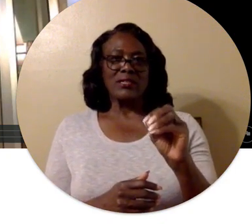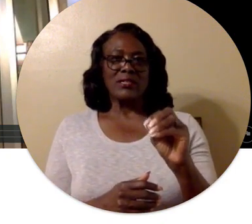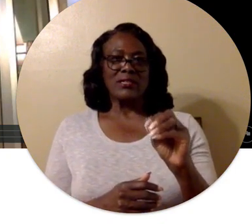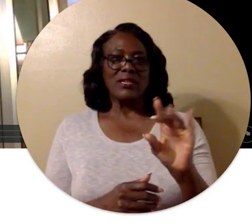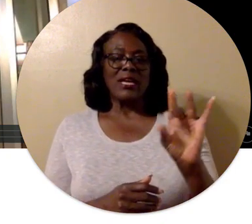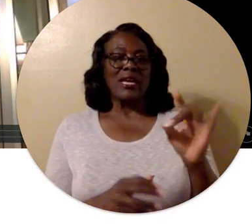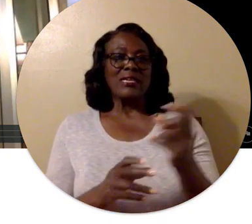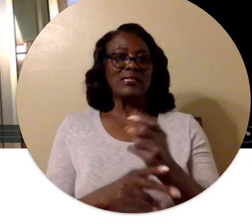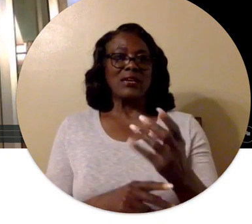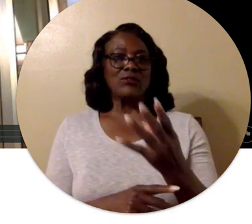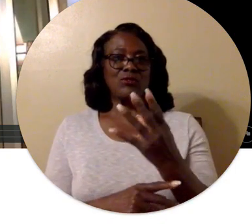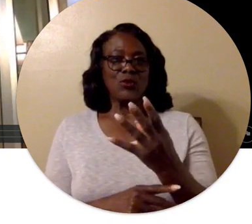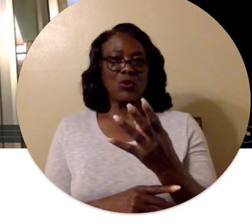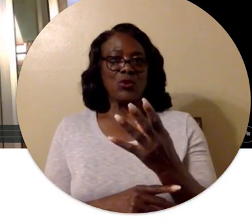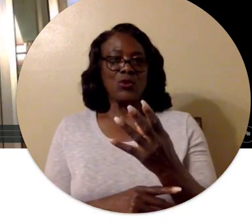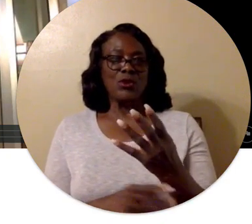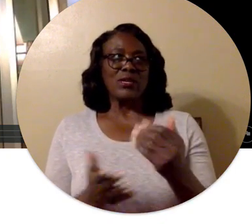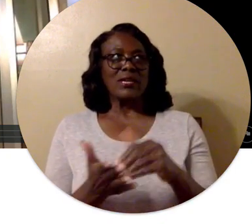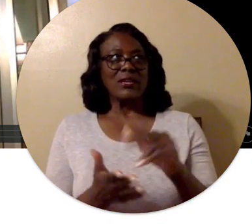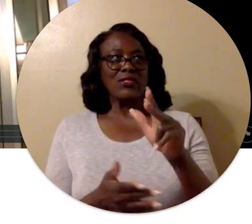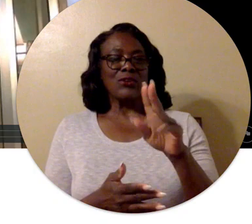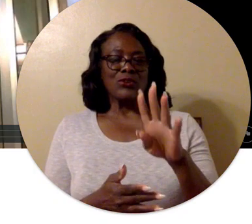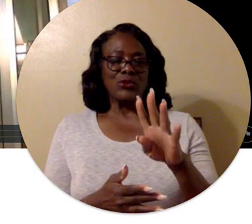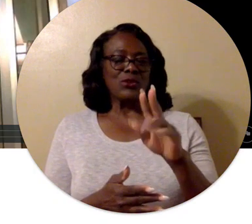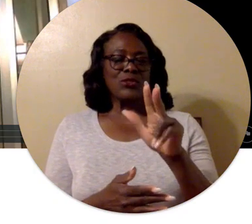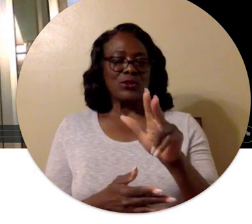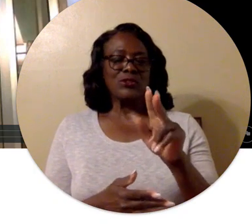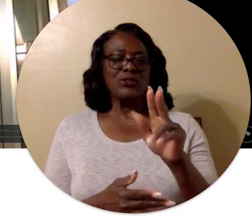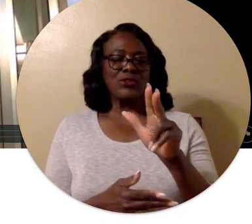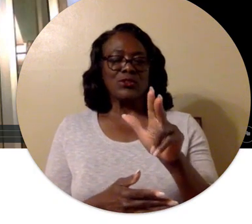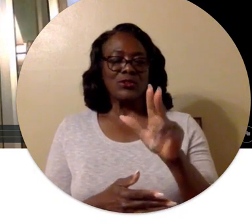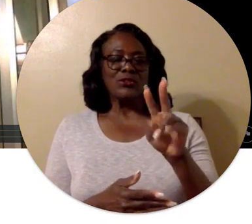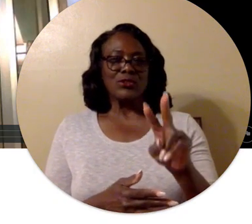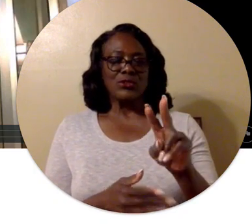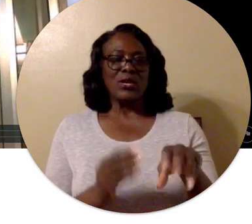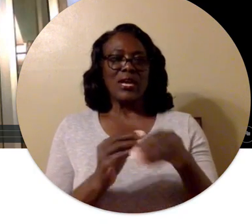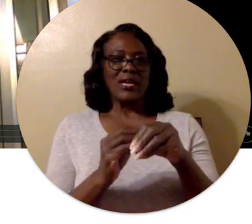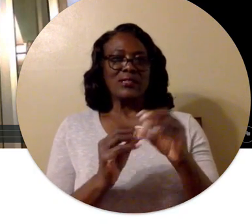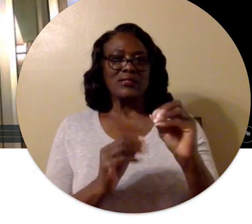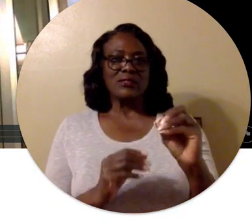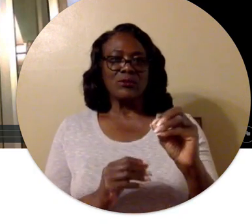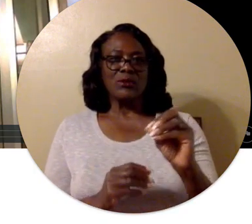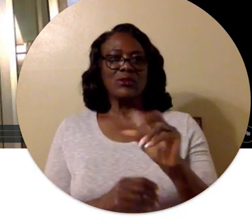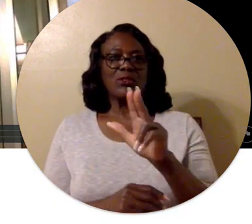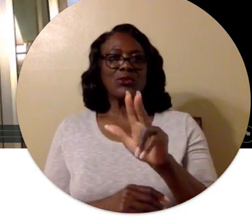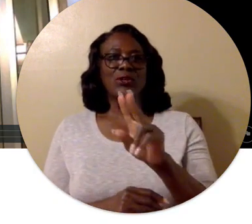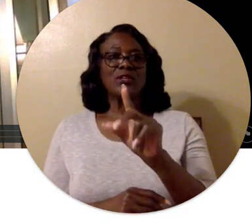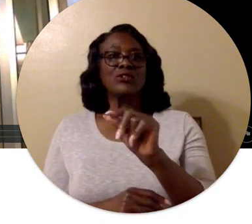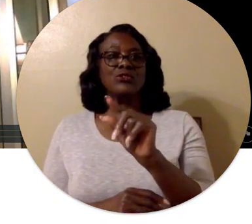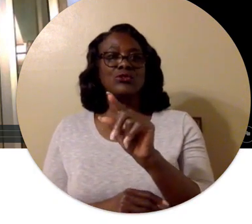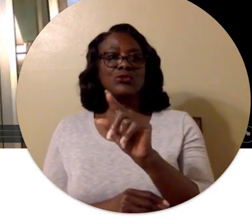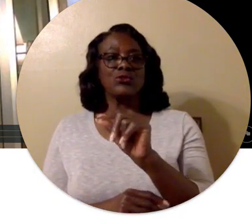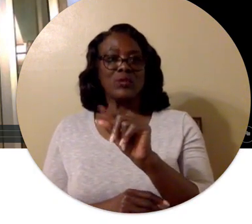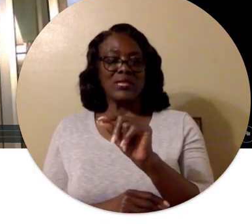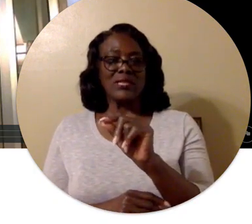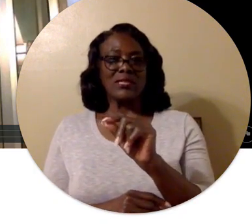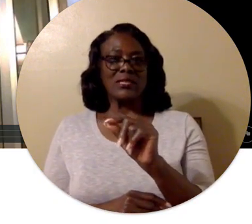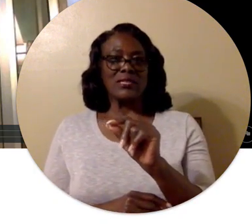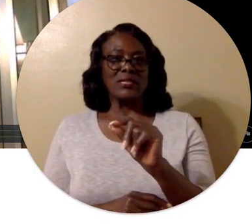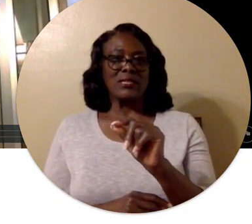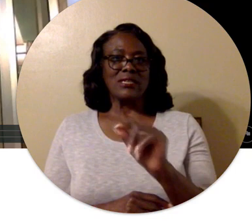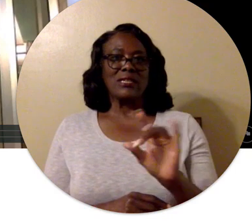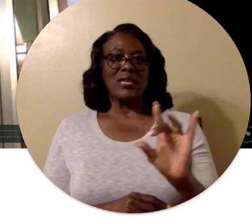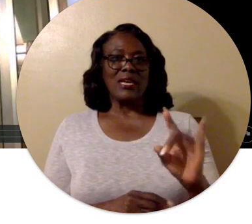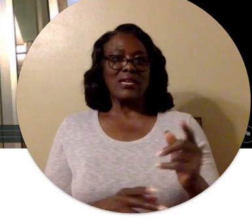8 times 4, again, 32, and then add that 0. So we get 320. And then